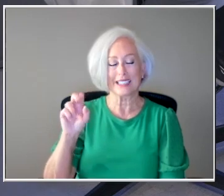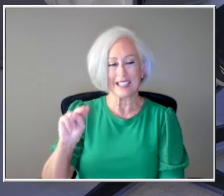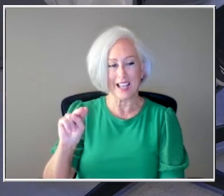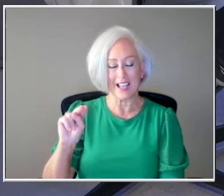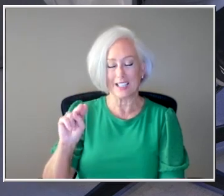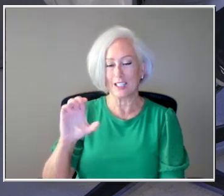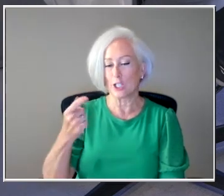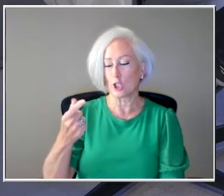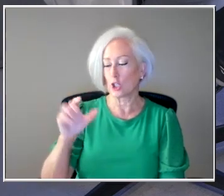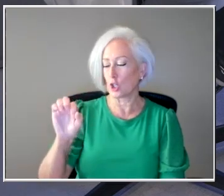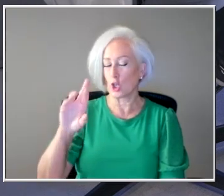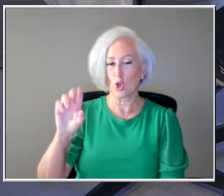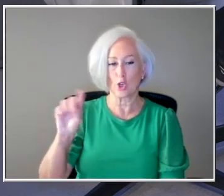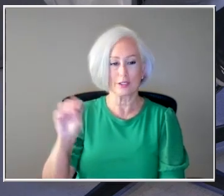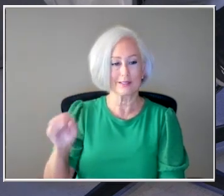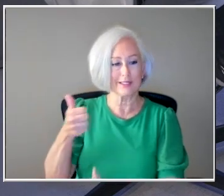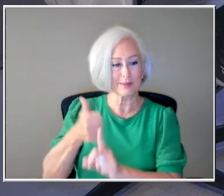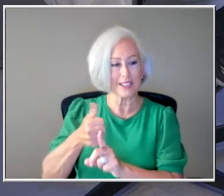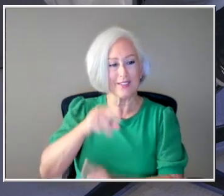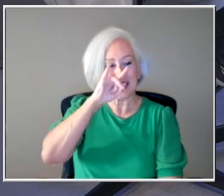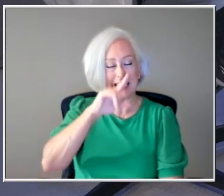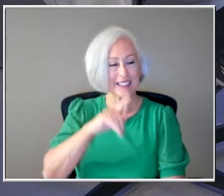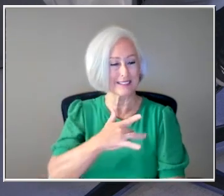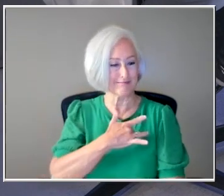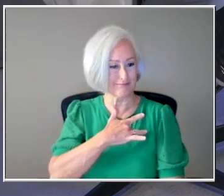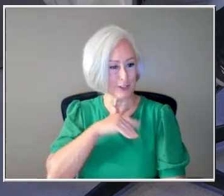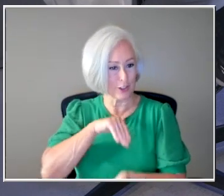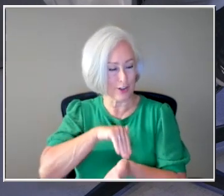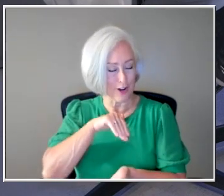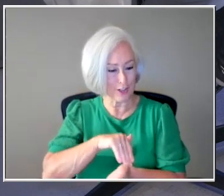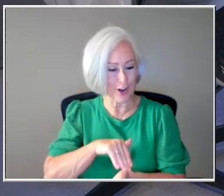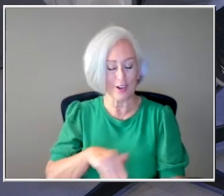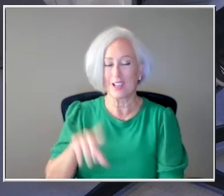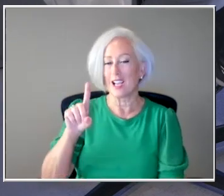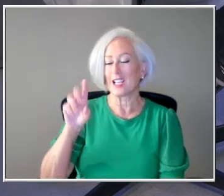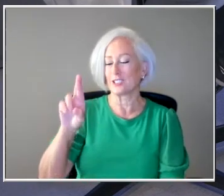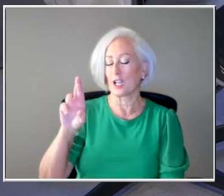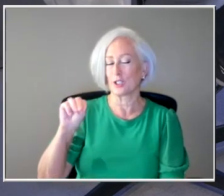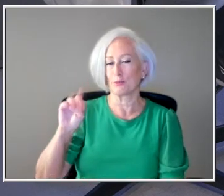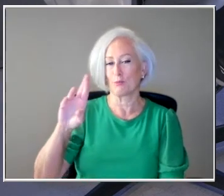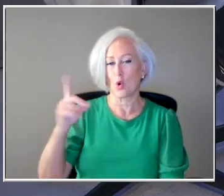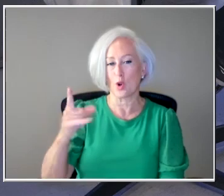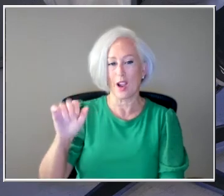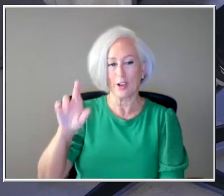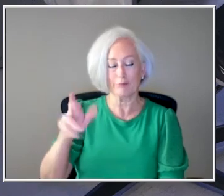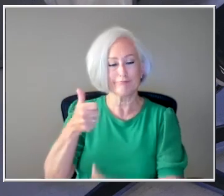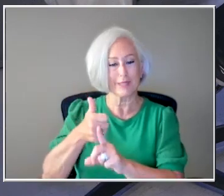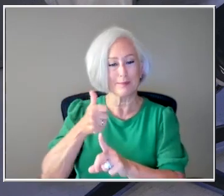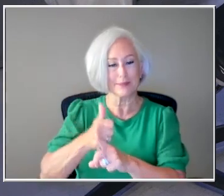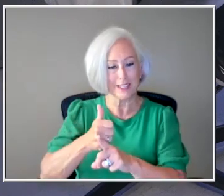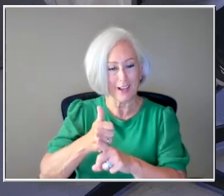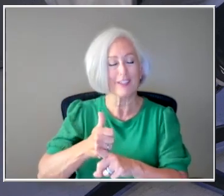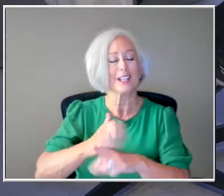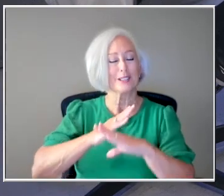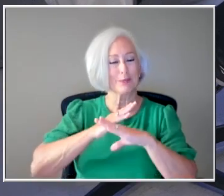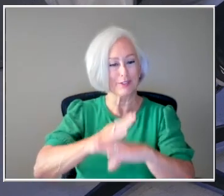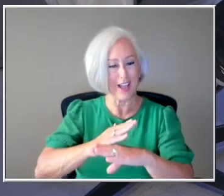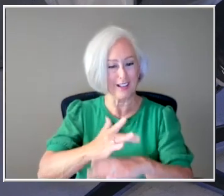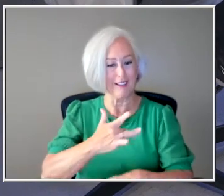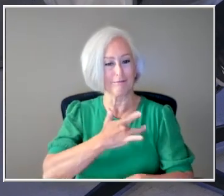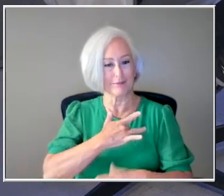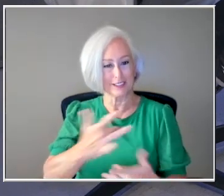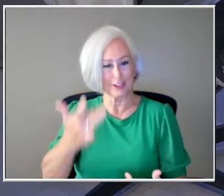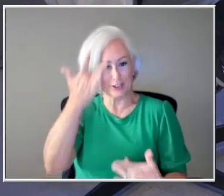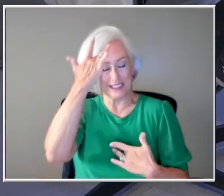to me is Dr. Patrick Moriarty. He specializes in preventing cardiovascular disease, and he is the director of the health